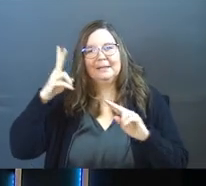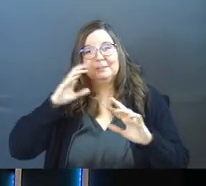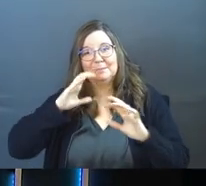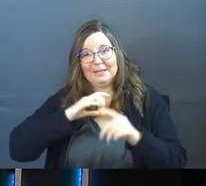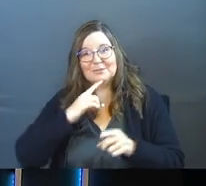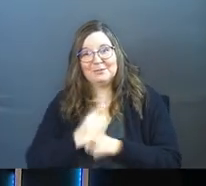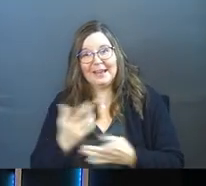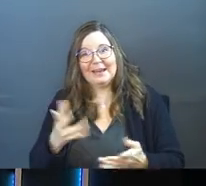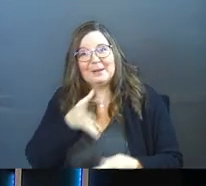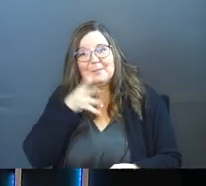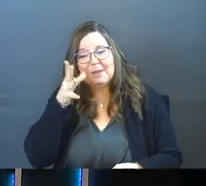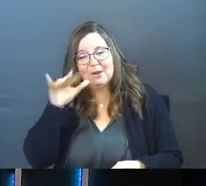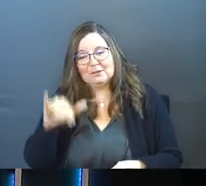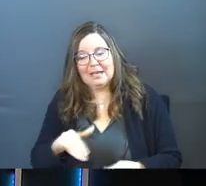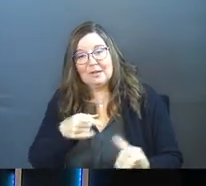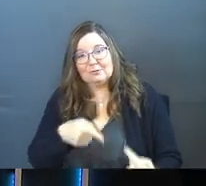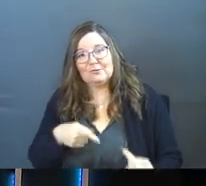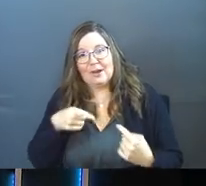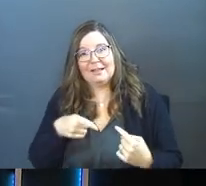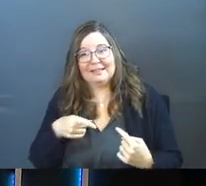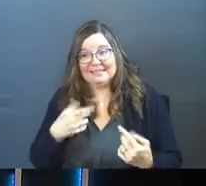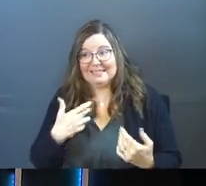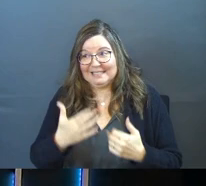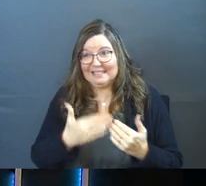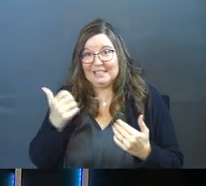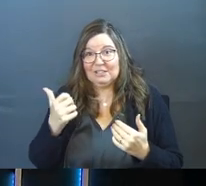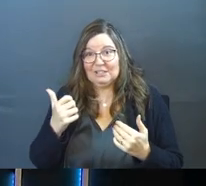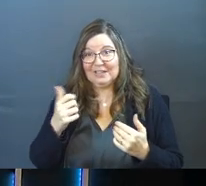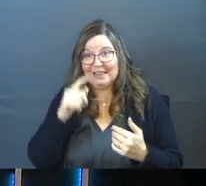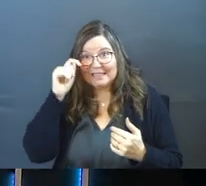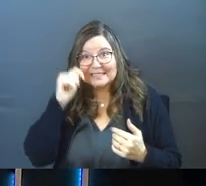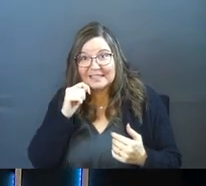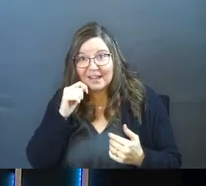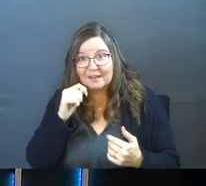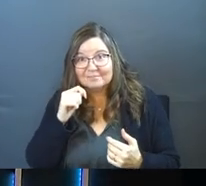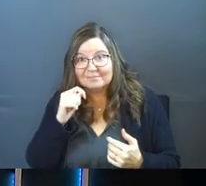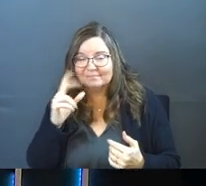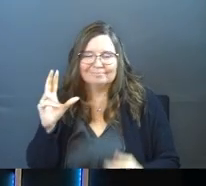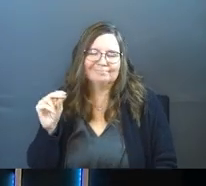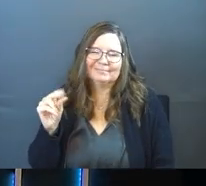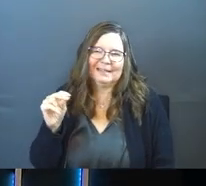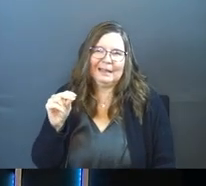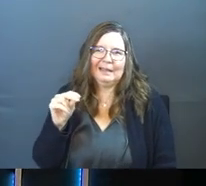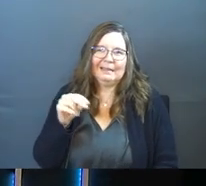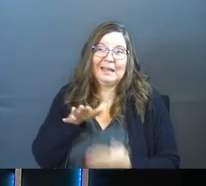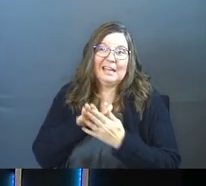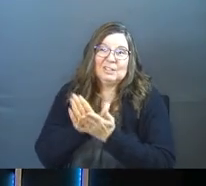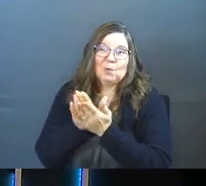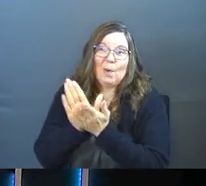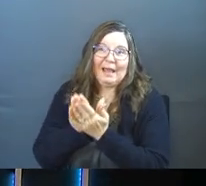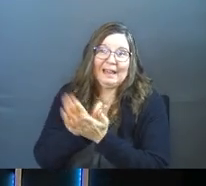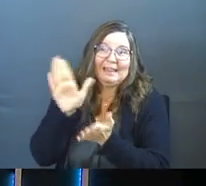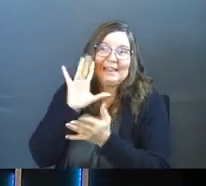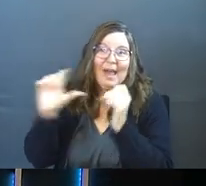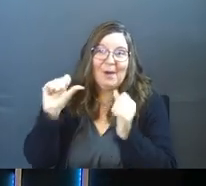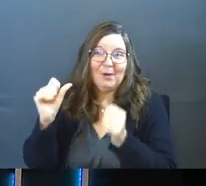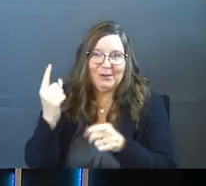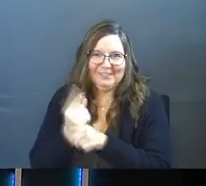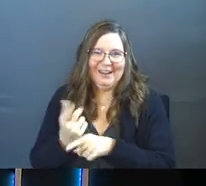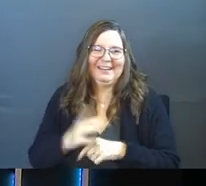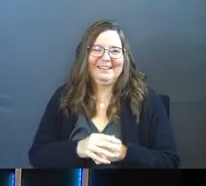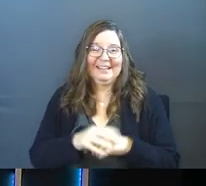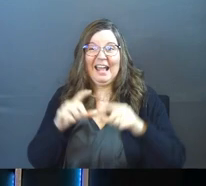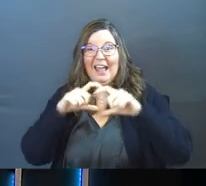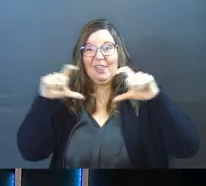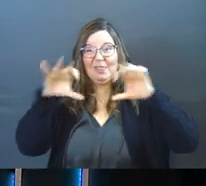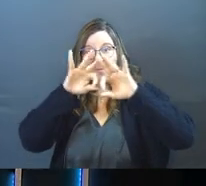Miscommunication, right? Parent-child struggles. Does this get easier as they get teenagers? No, they just quack louder, right? And the